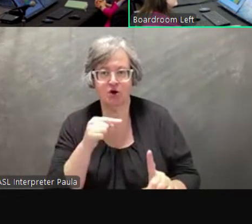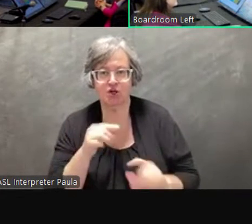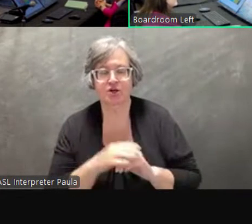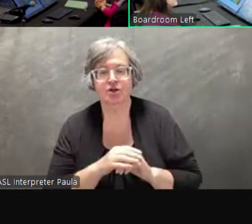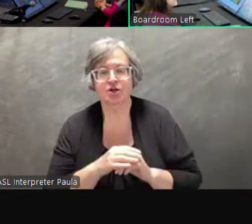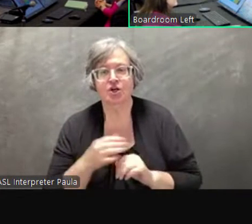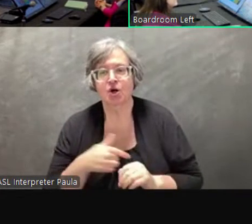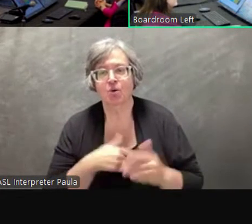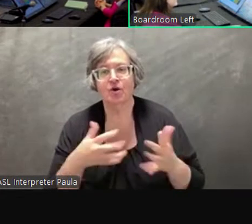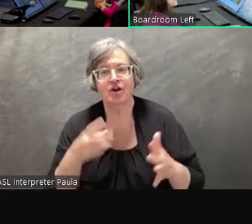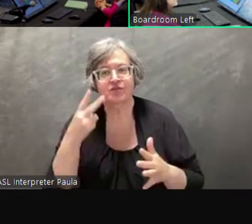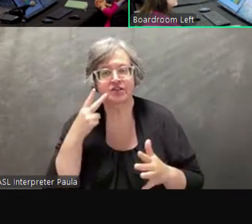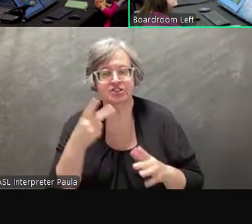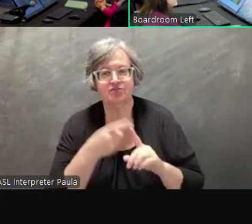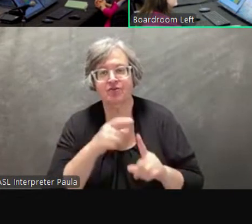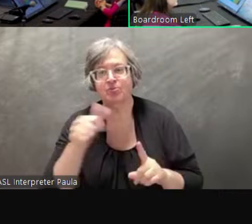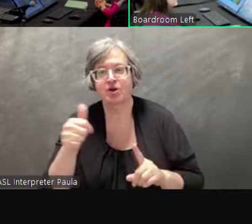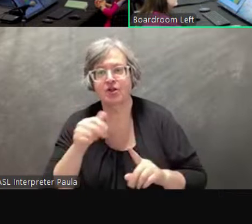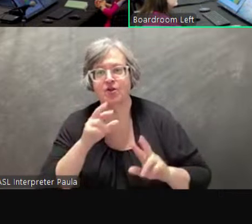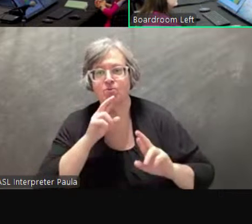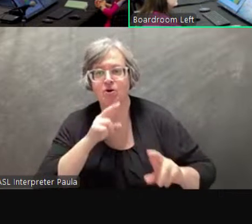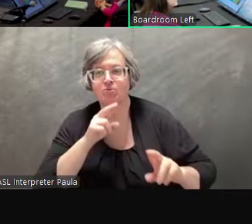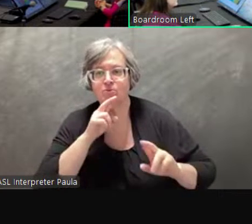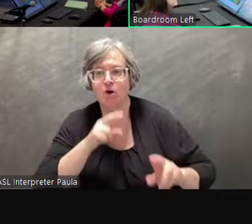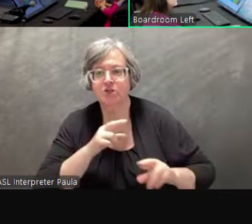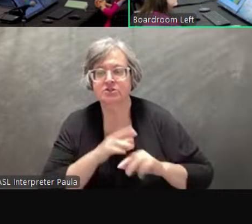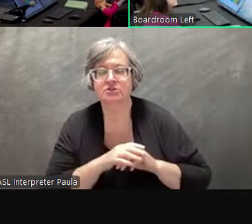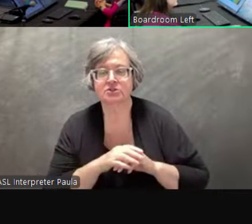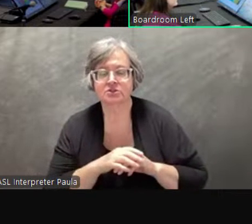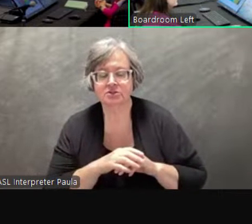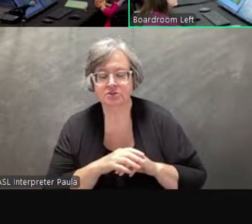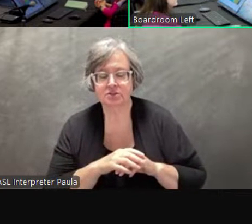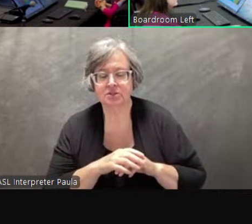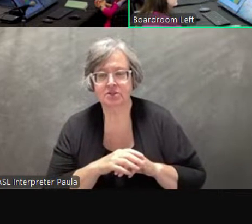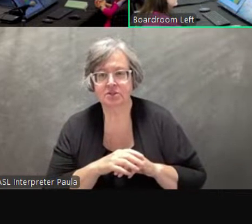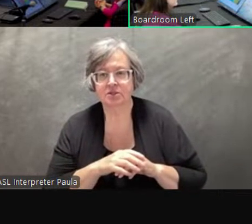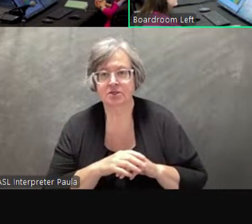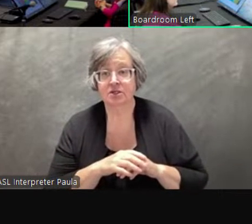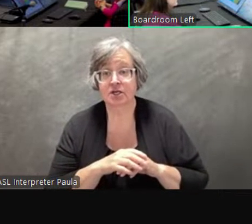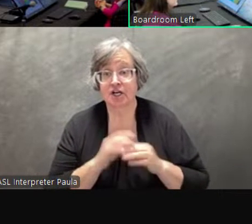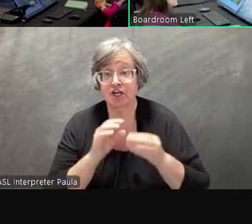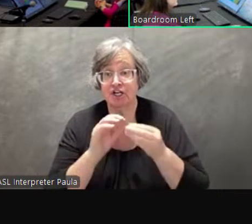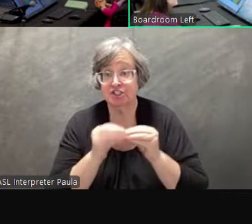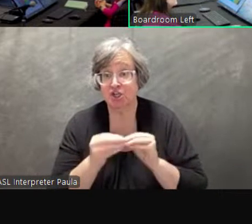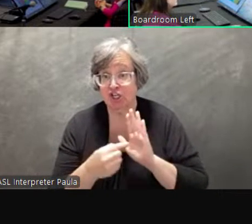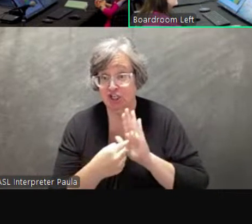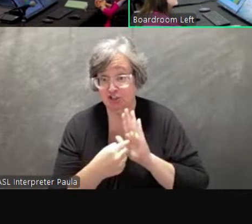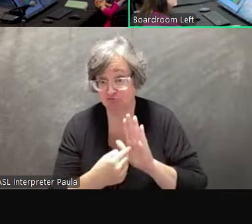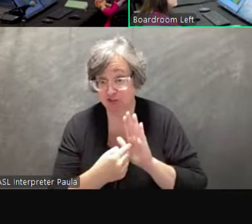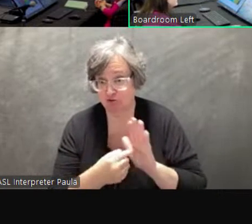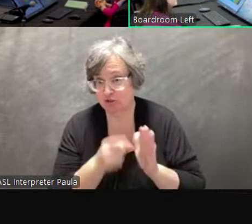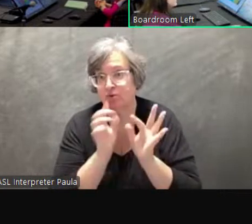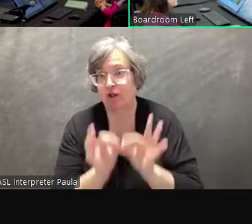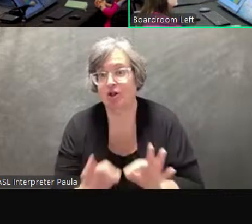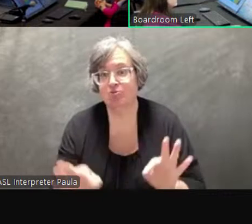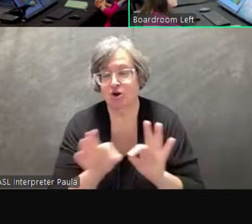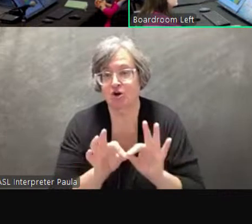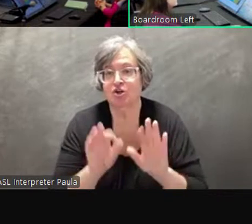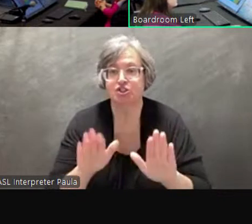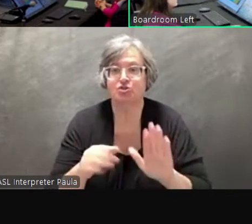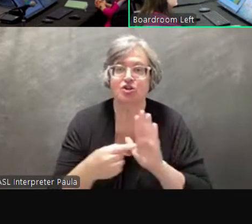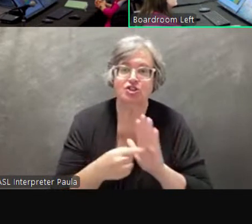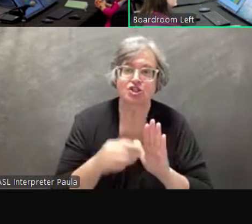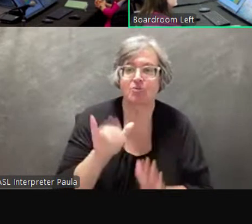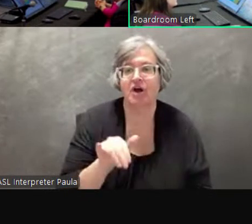also have seen through other reports that the data that is shown is really important, and it's great to show it by race